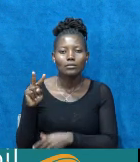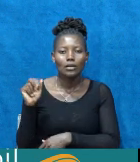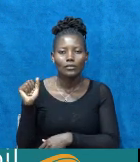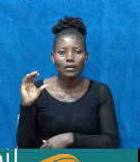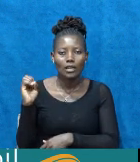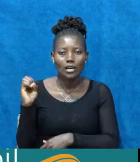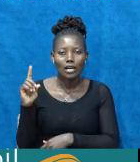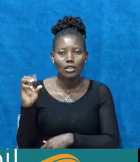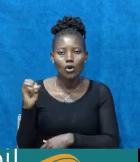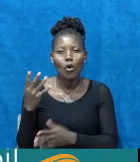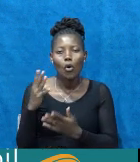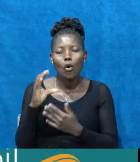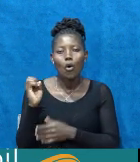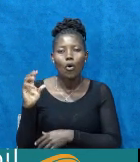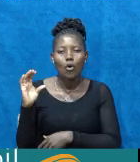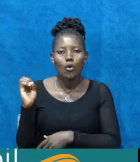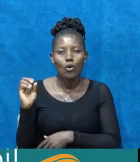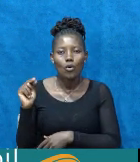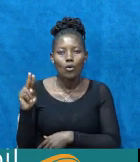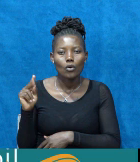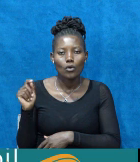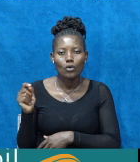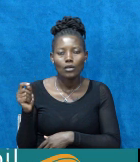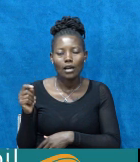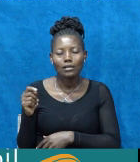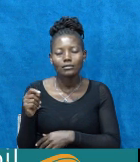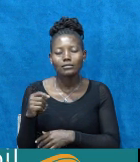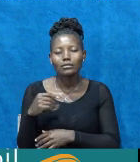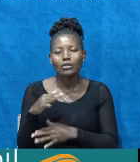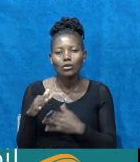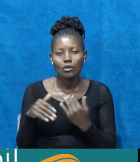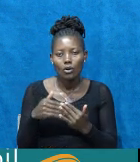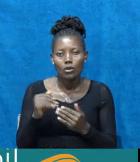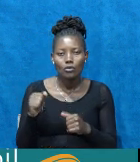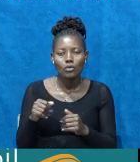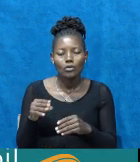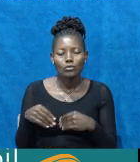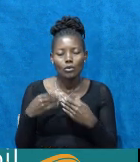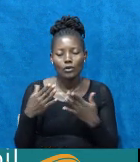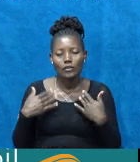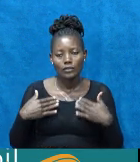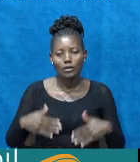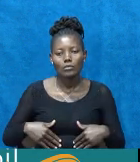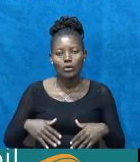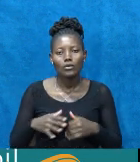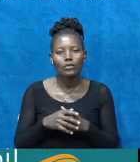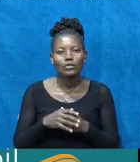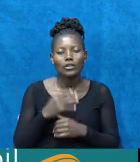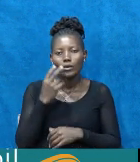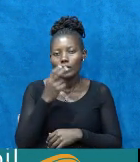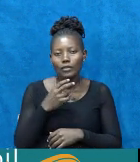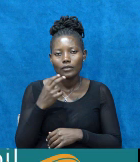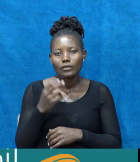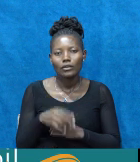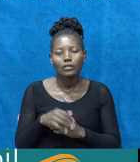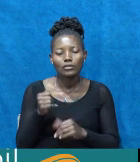include your chia seeds, your sesame seeds, flax seeds, and oils derived from the same, your avocado, your